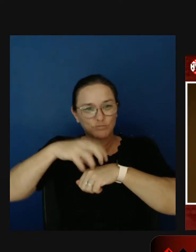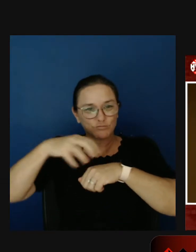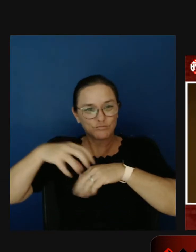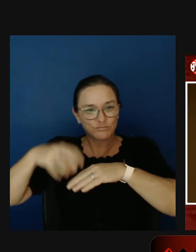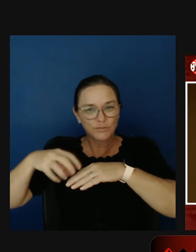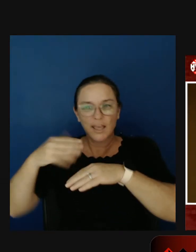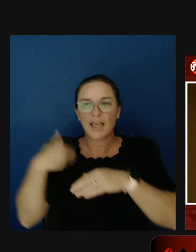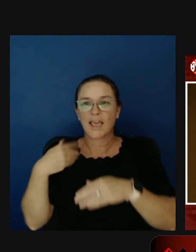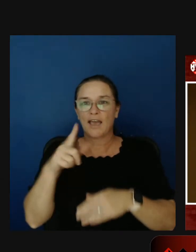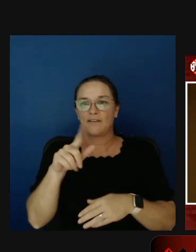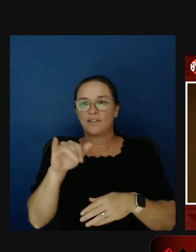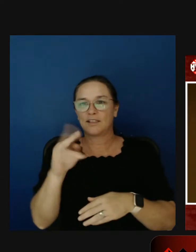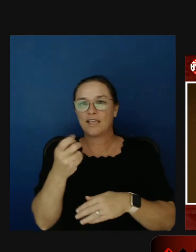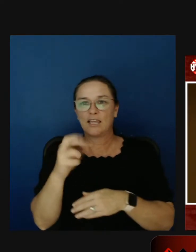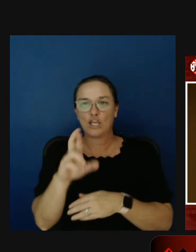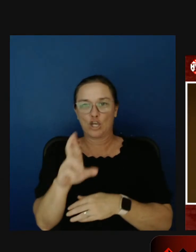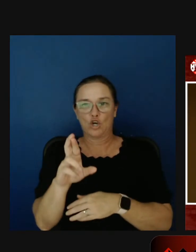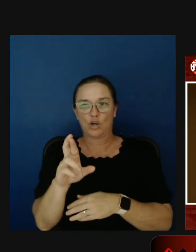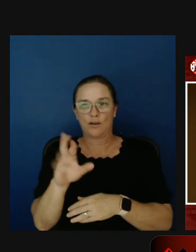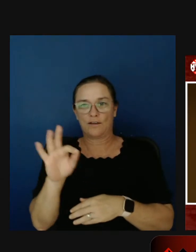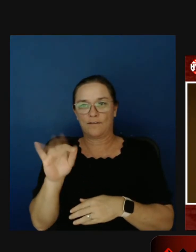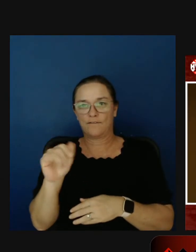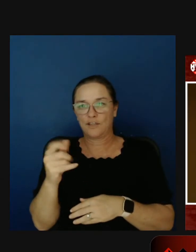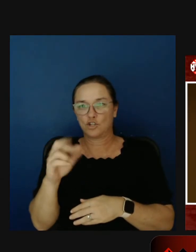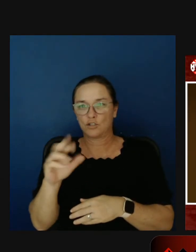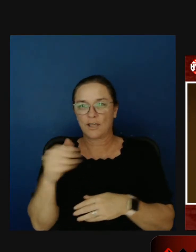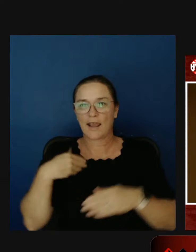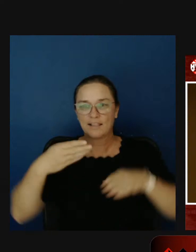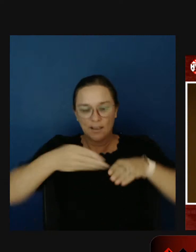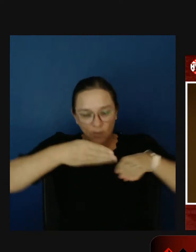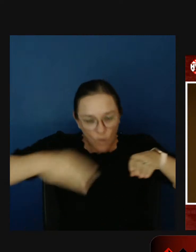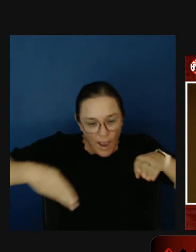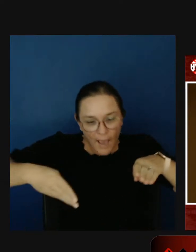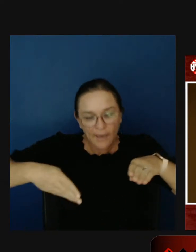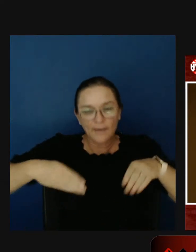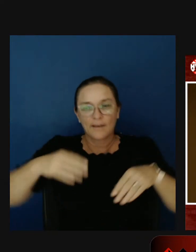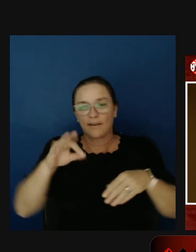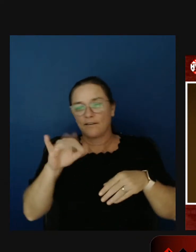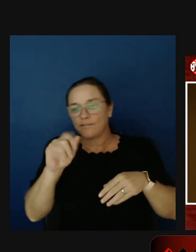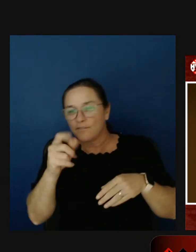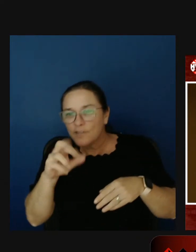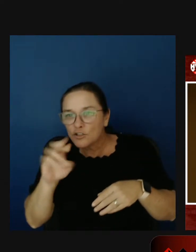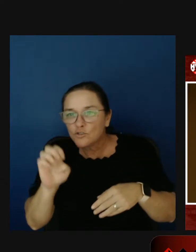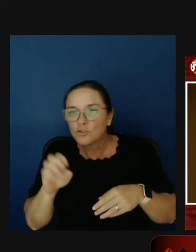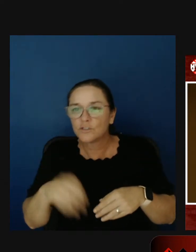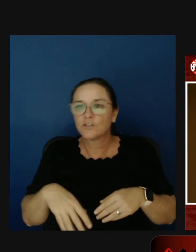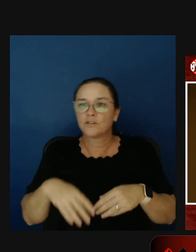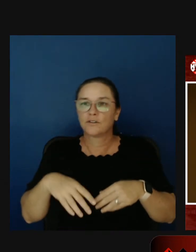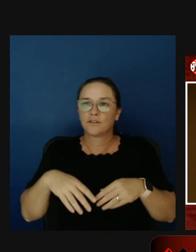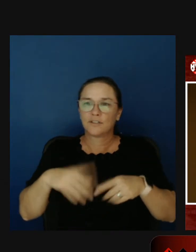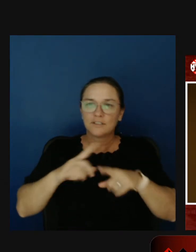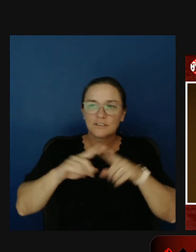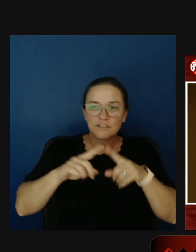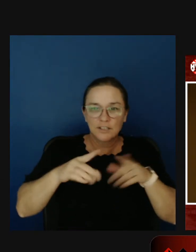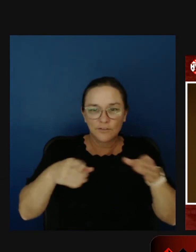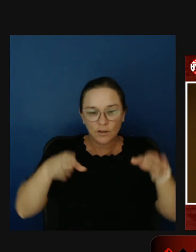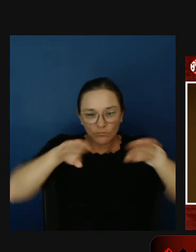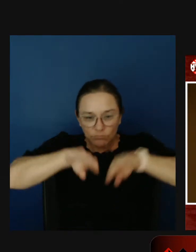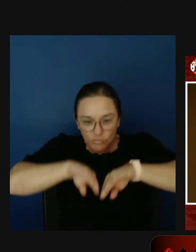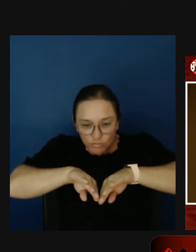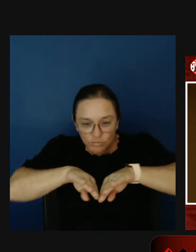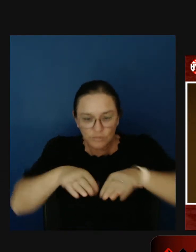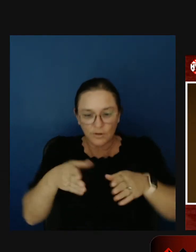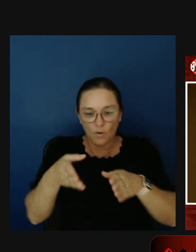for Hawaii, some of the big ones are fissures, ground cracks, fractures, faults. Some places you get a lot of